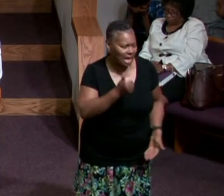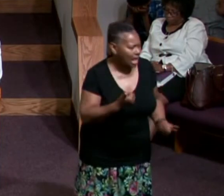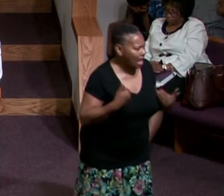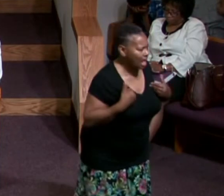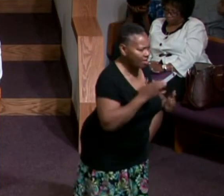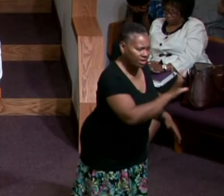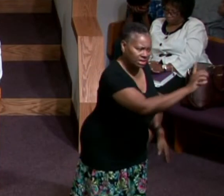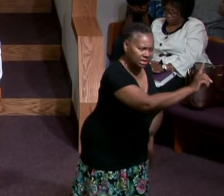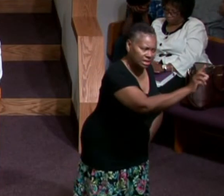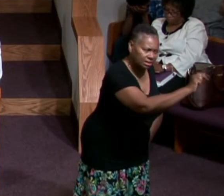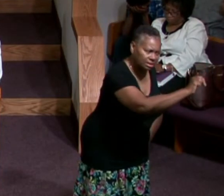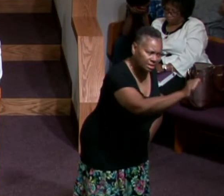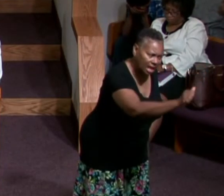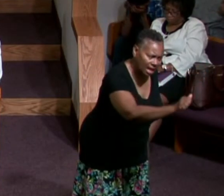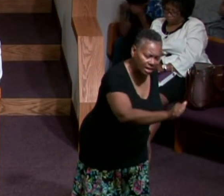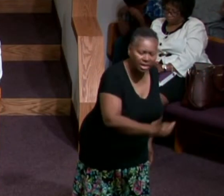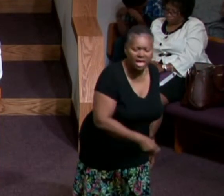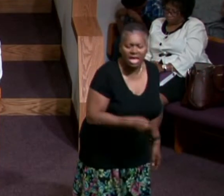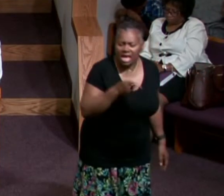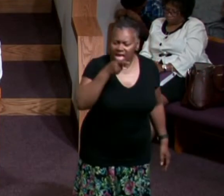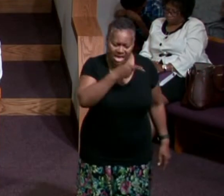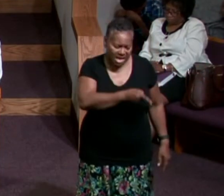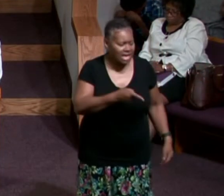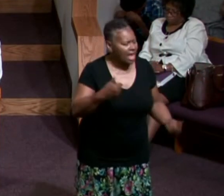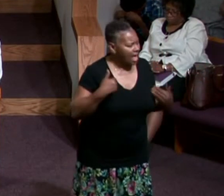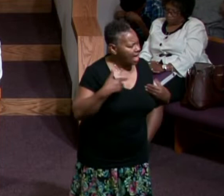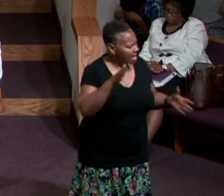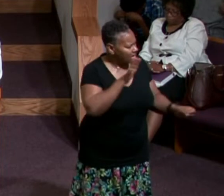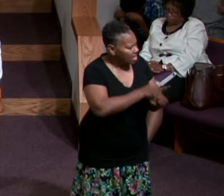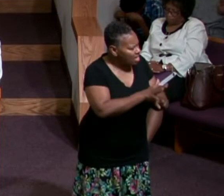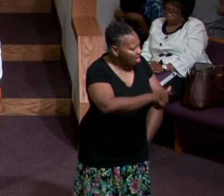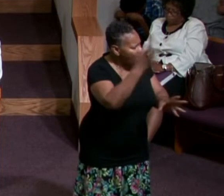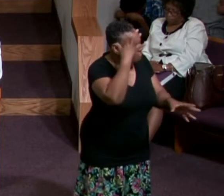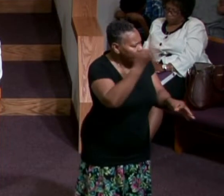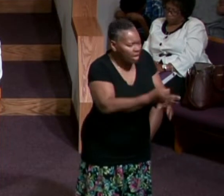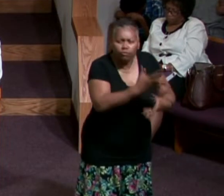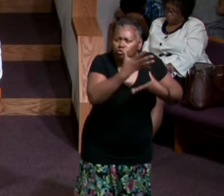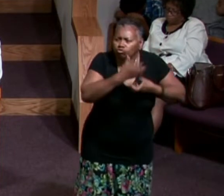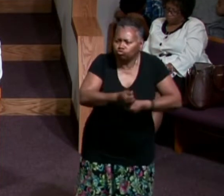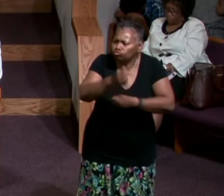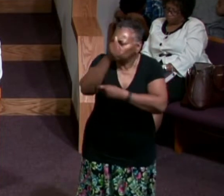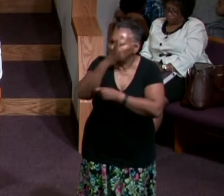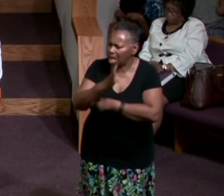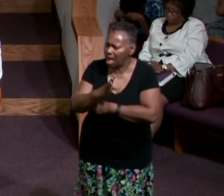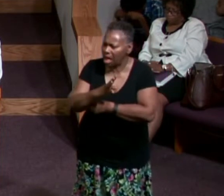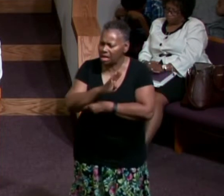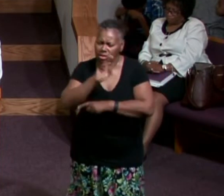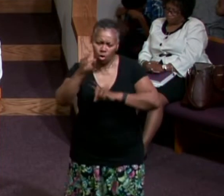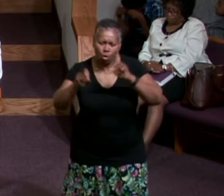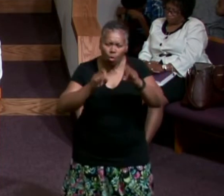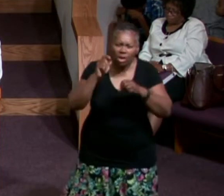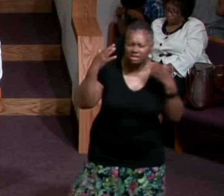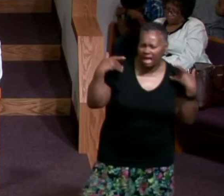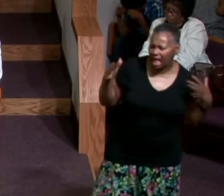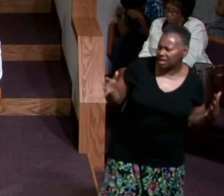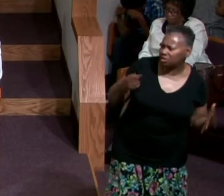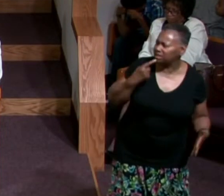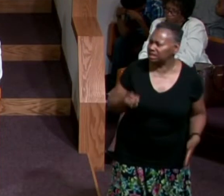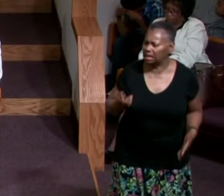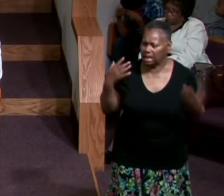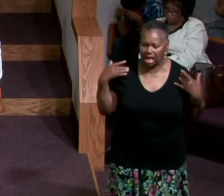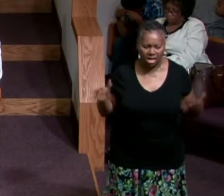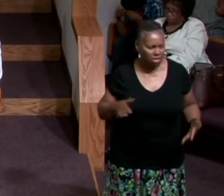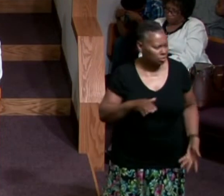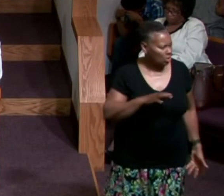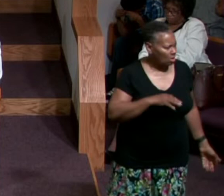It wasn't rocket science that he had enough faith in God to trust what he was told. And instead of questioning the angel or telling the angel, stop